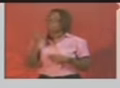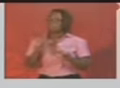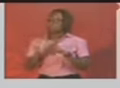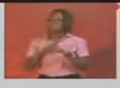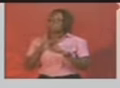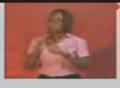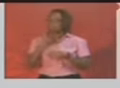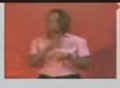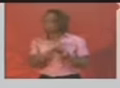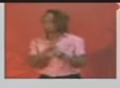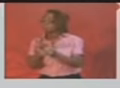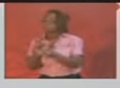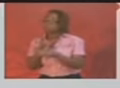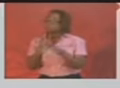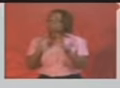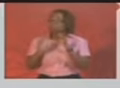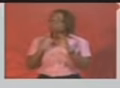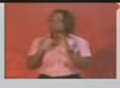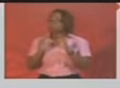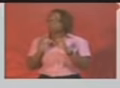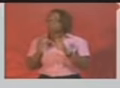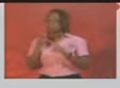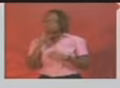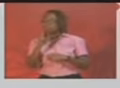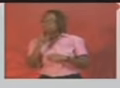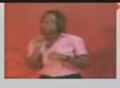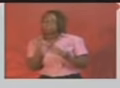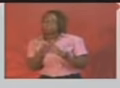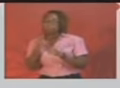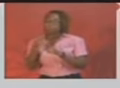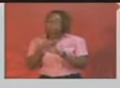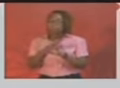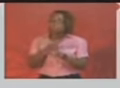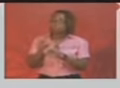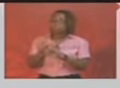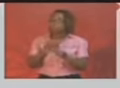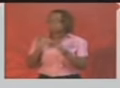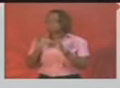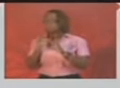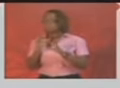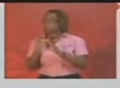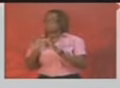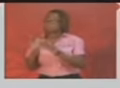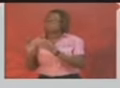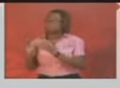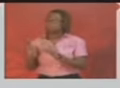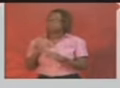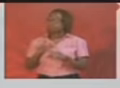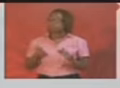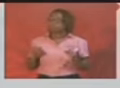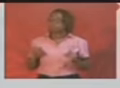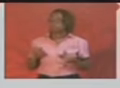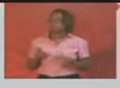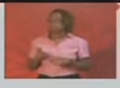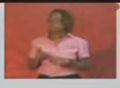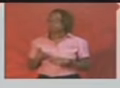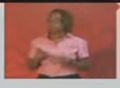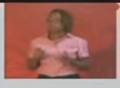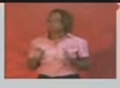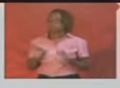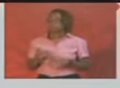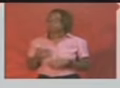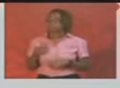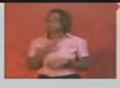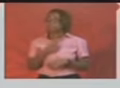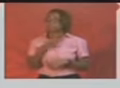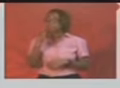place. So the average time for follow-up generally speaks to about a month, and we have not seen a lot of those individuals